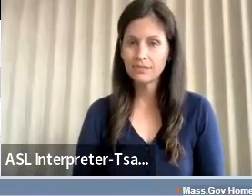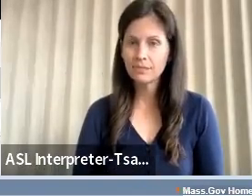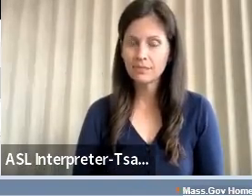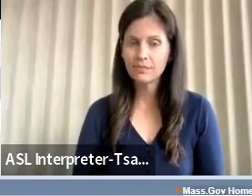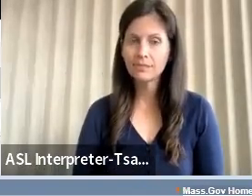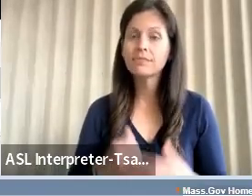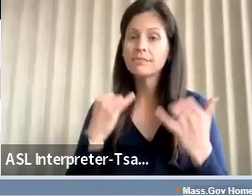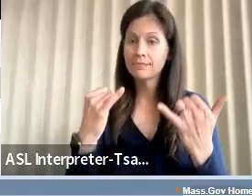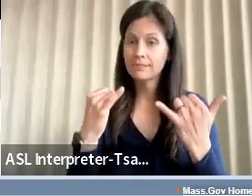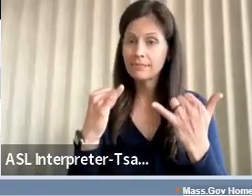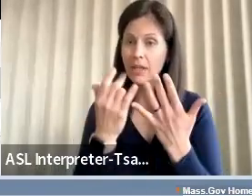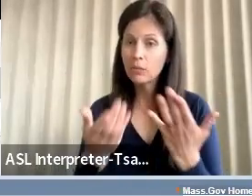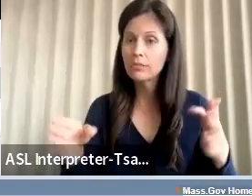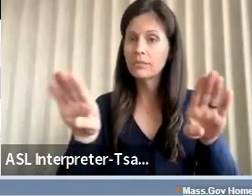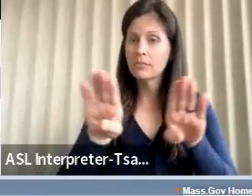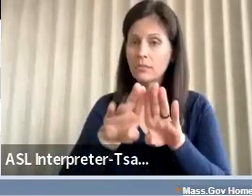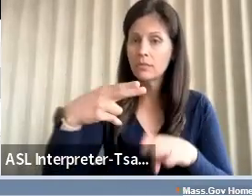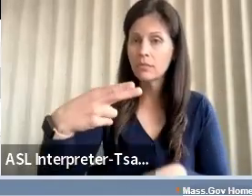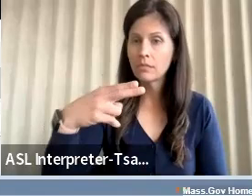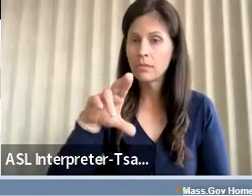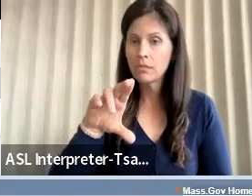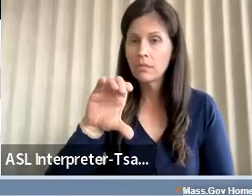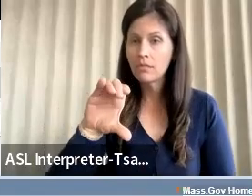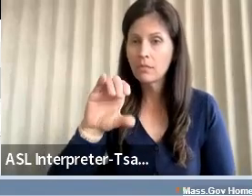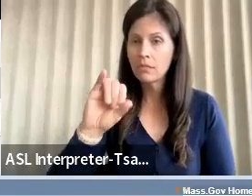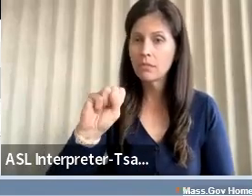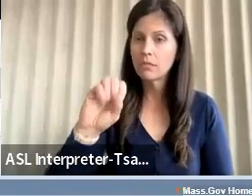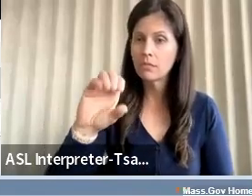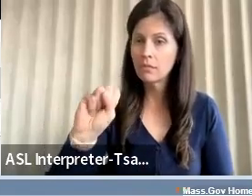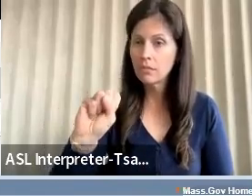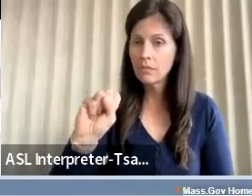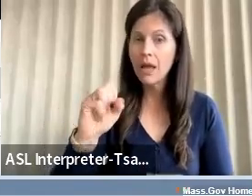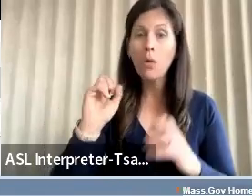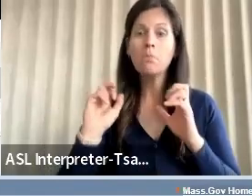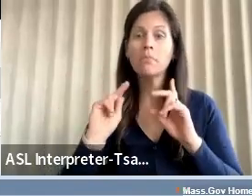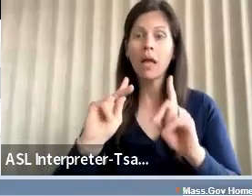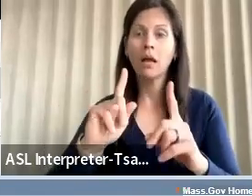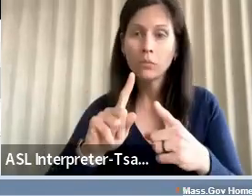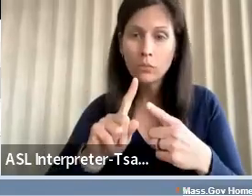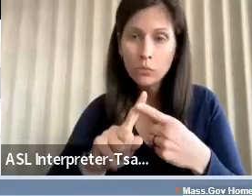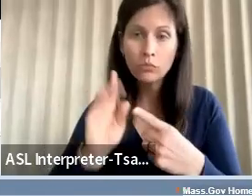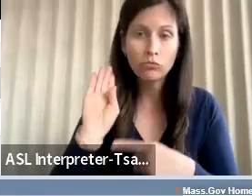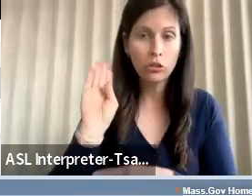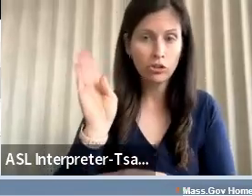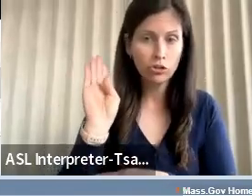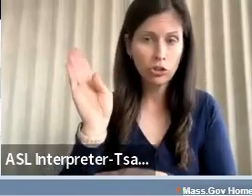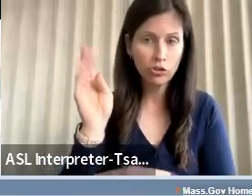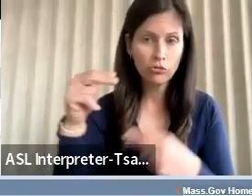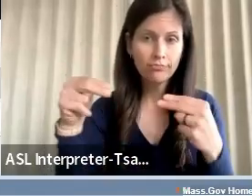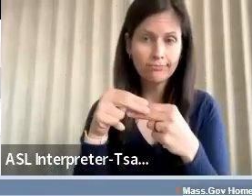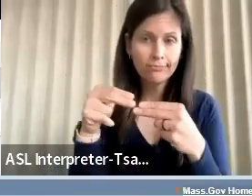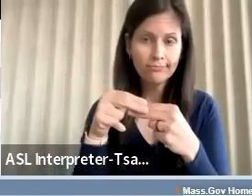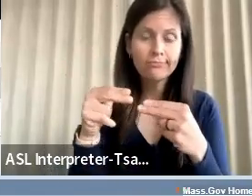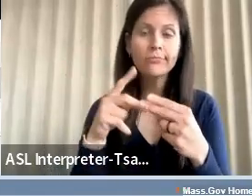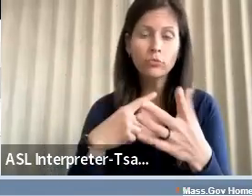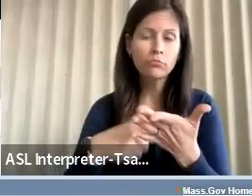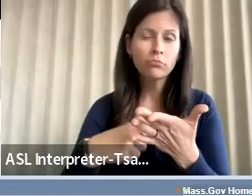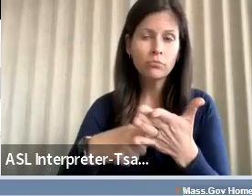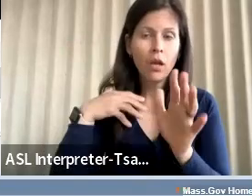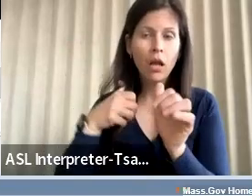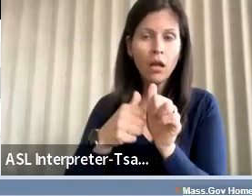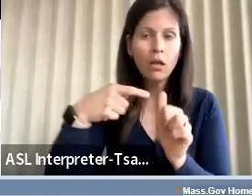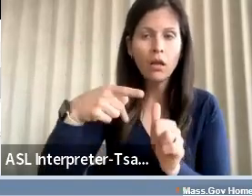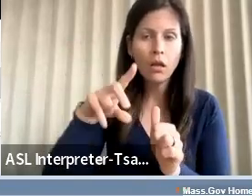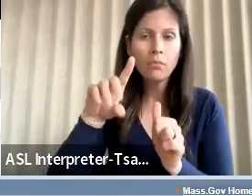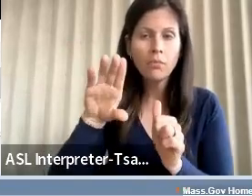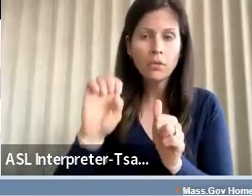We will now exit HCSIS and return to our presentation to discuss updates to the restraint